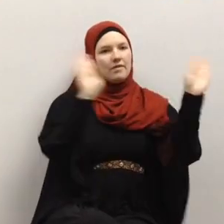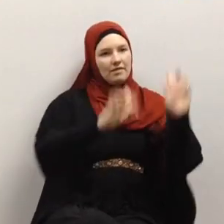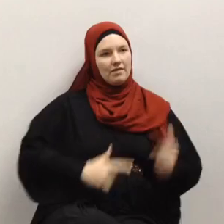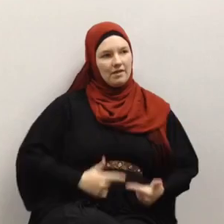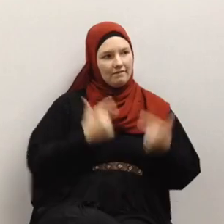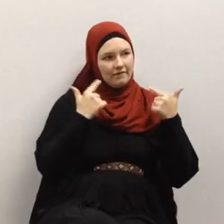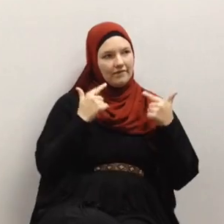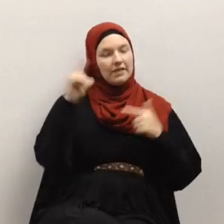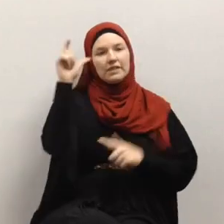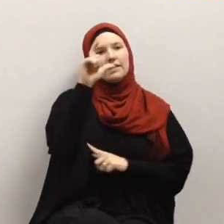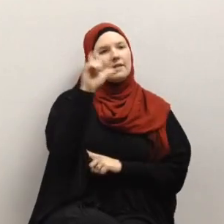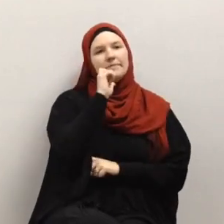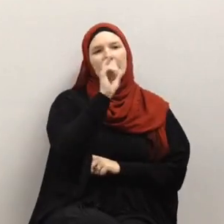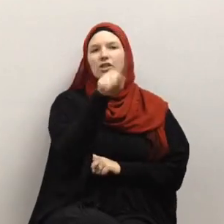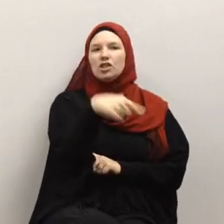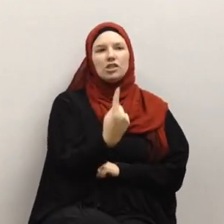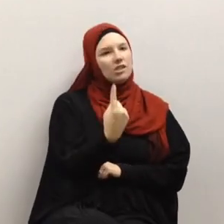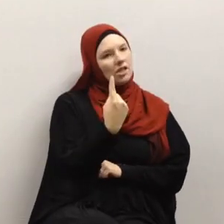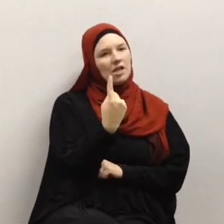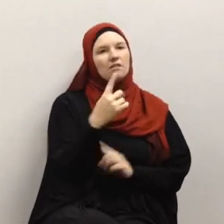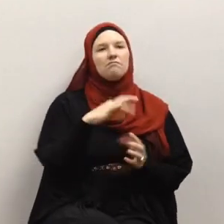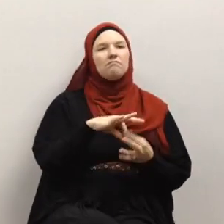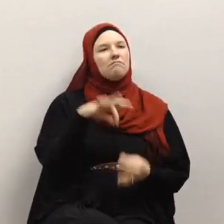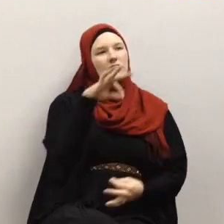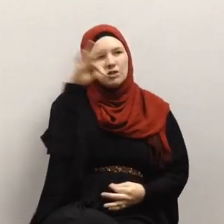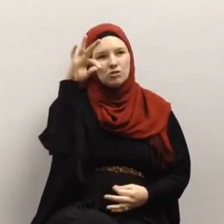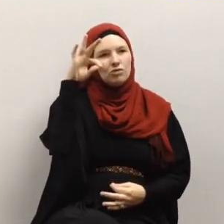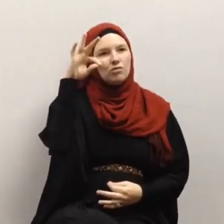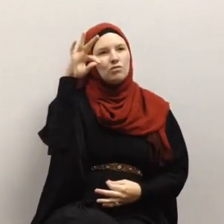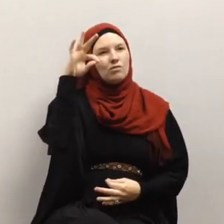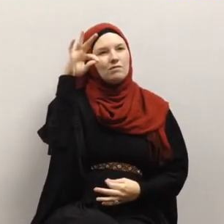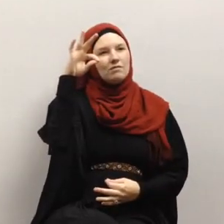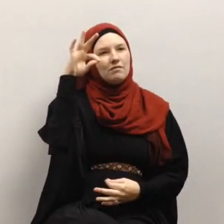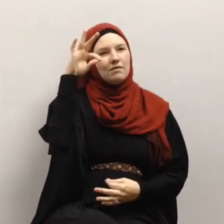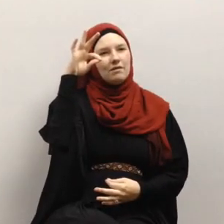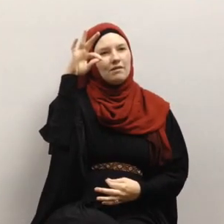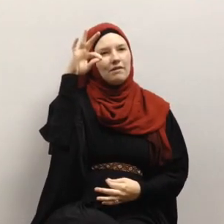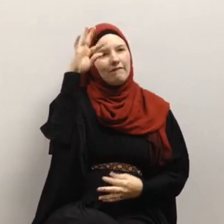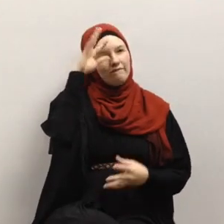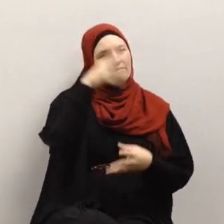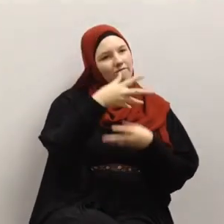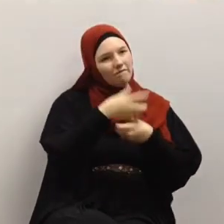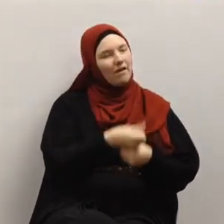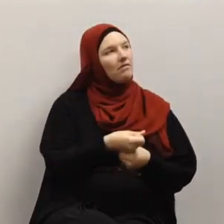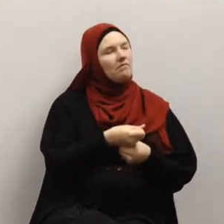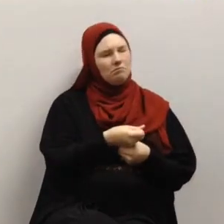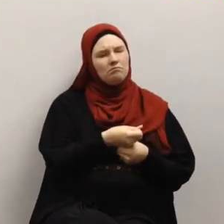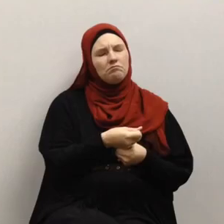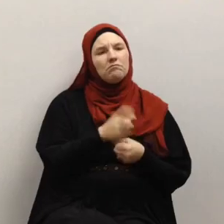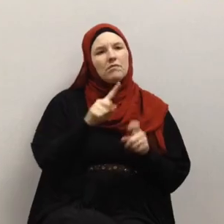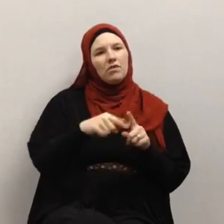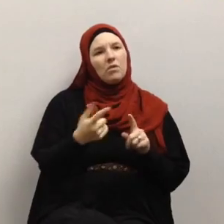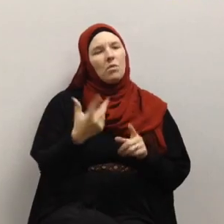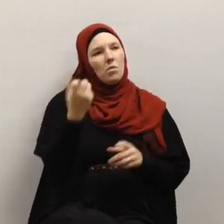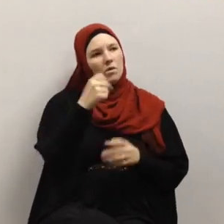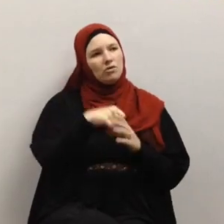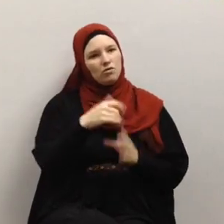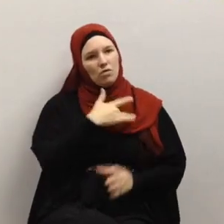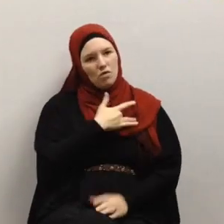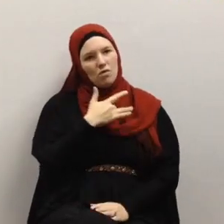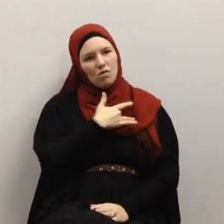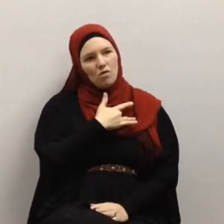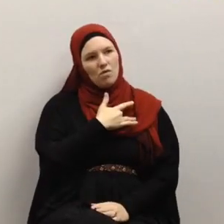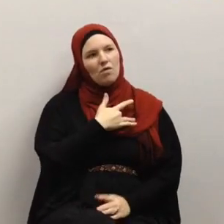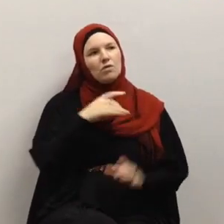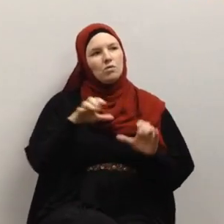Islam is not just a spiritual faith that you hold on in your heart,